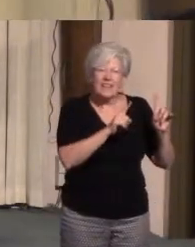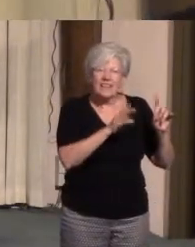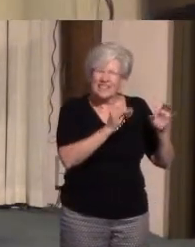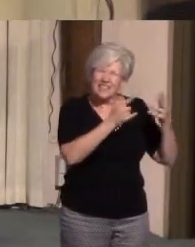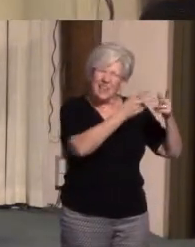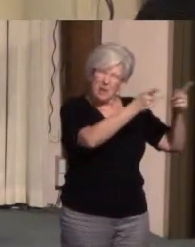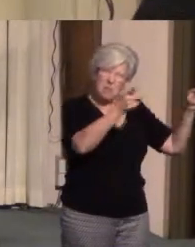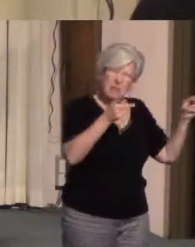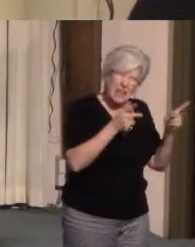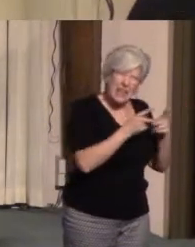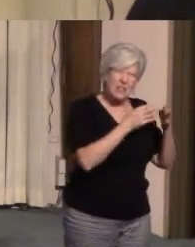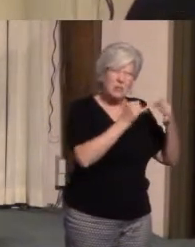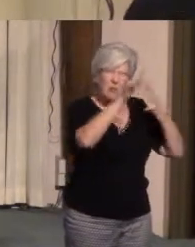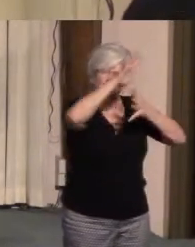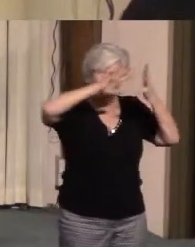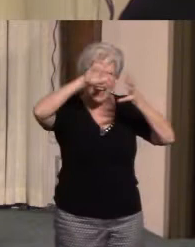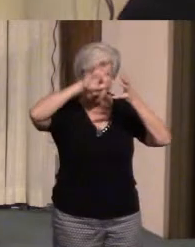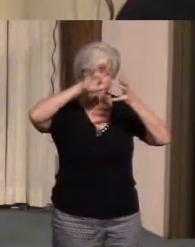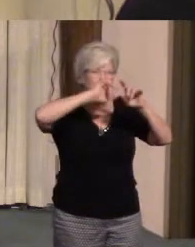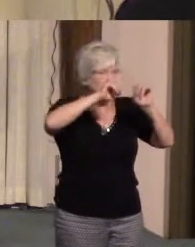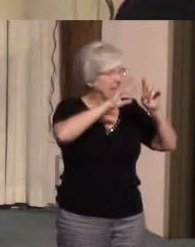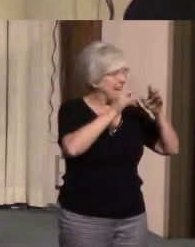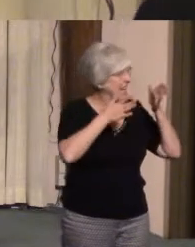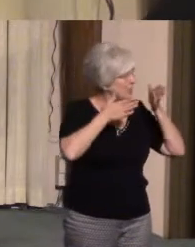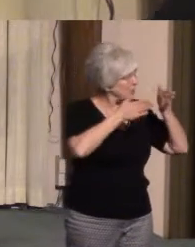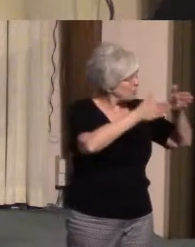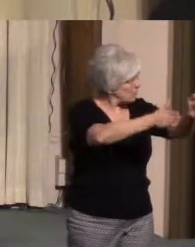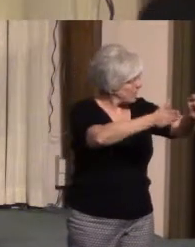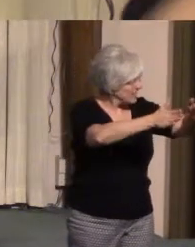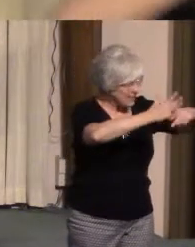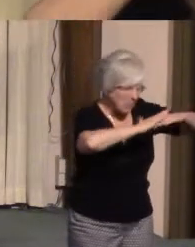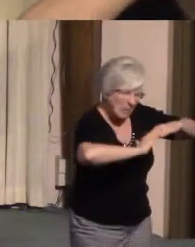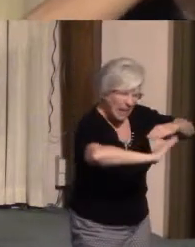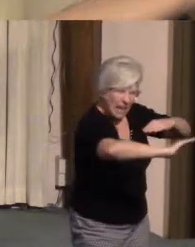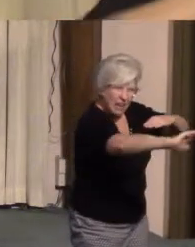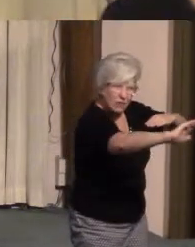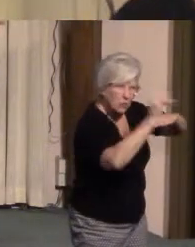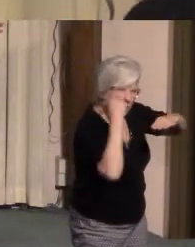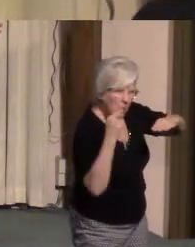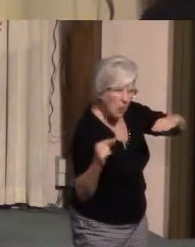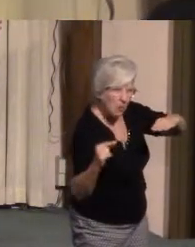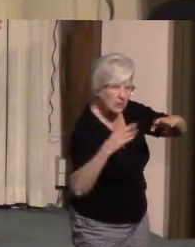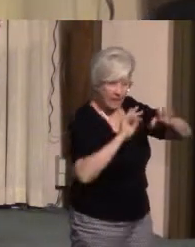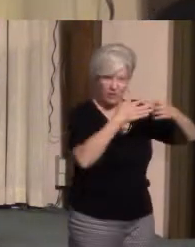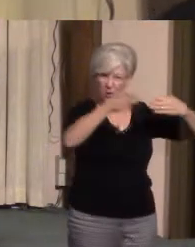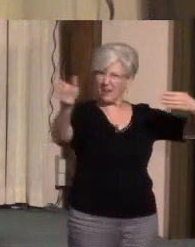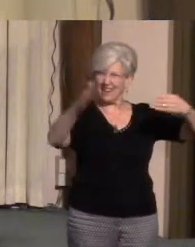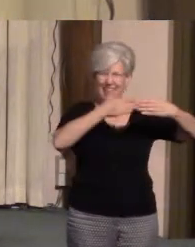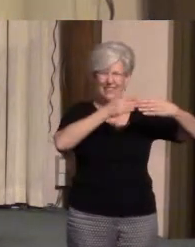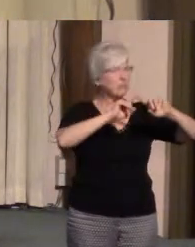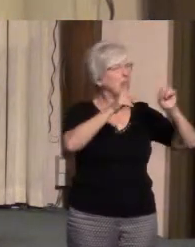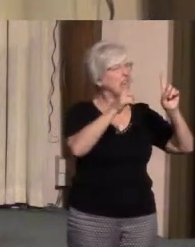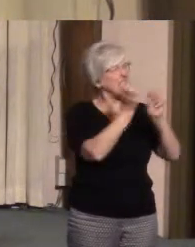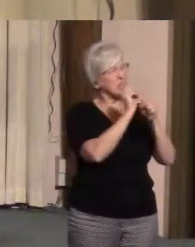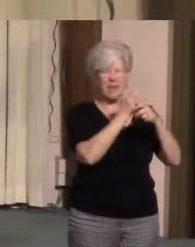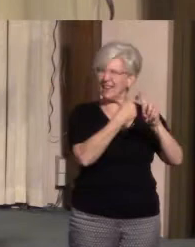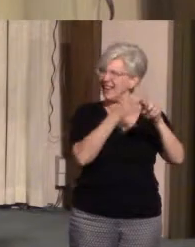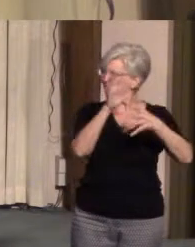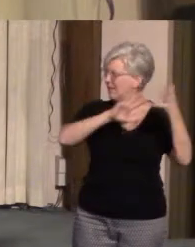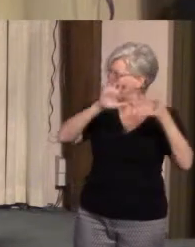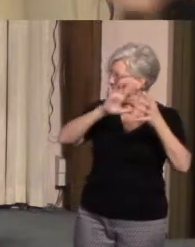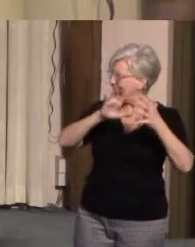my mind around. It's a place with clouds, but it has streets paved with gold. And there are gates, but it's made out of